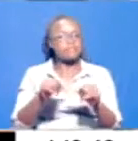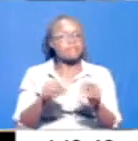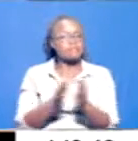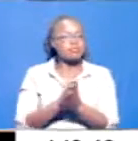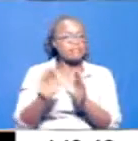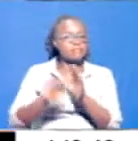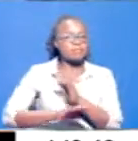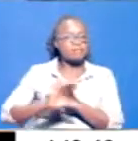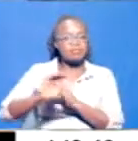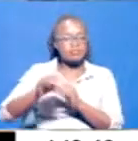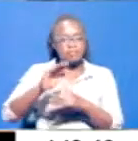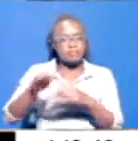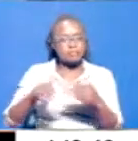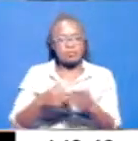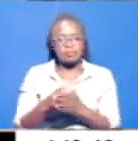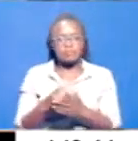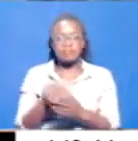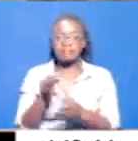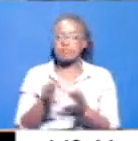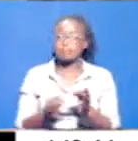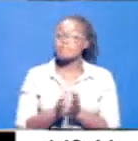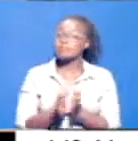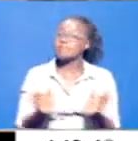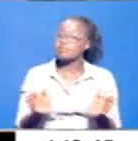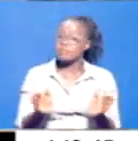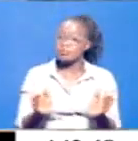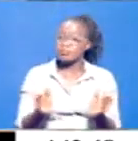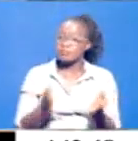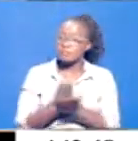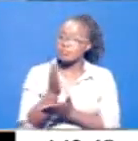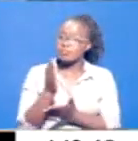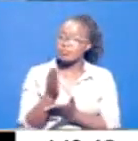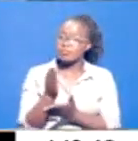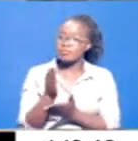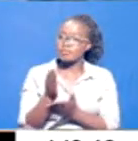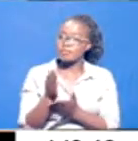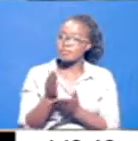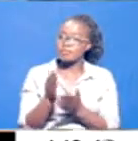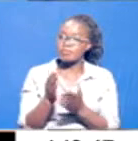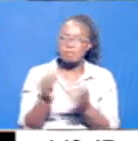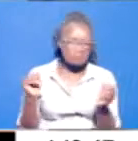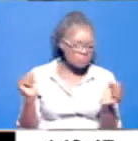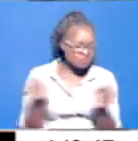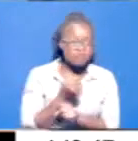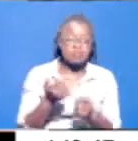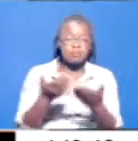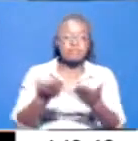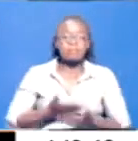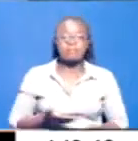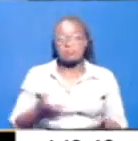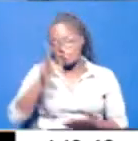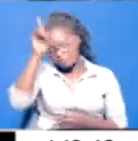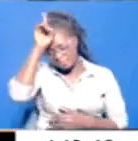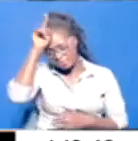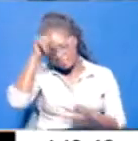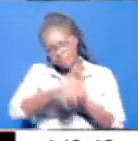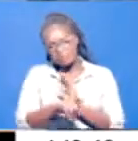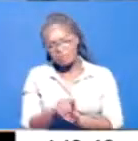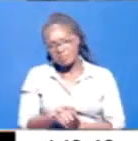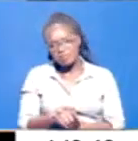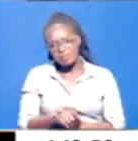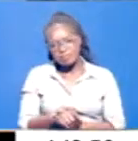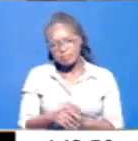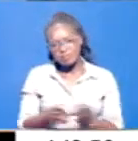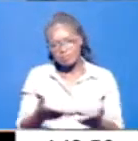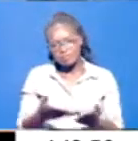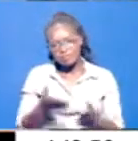sub-county. If it were a genuine thing, it wouldn't have been brought to this such a local reserve. Details, Yakamba, is an illicit brew, number